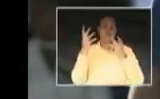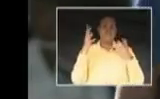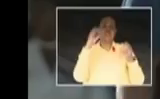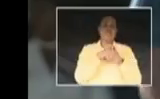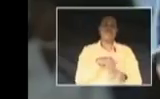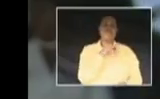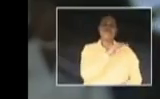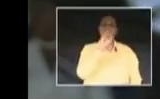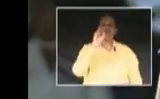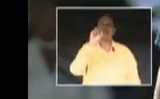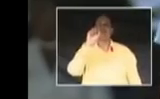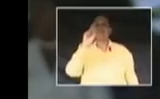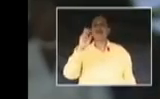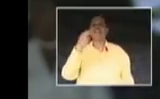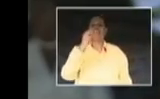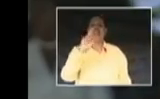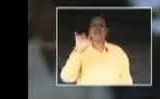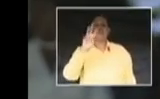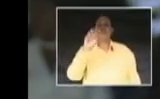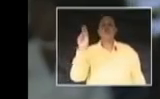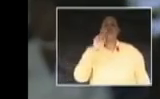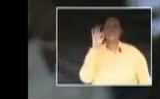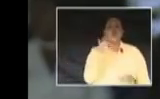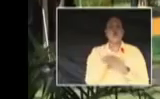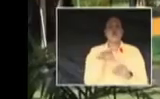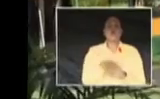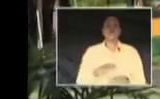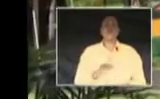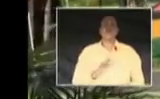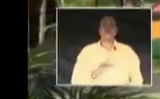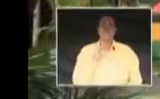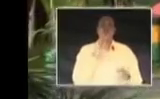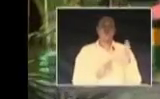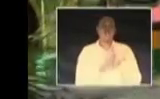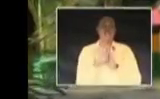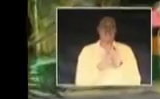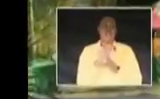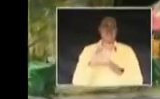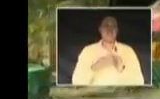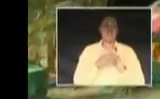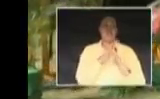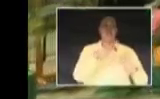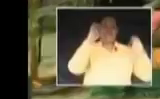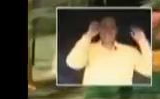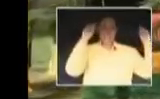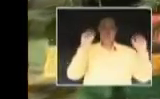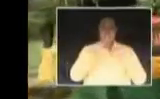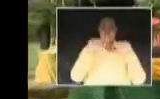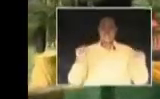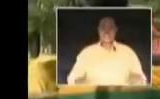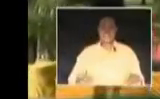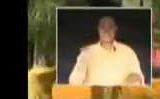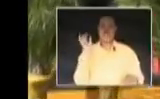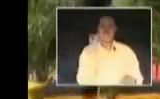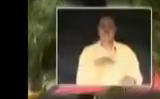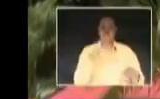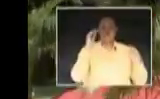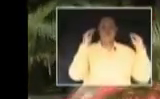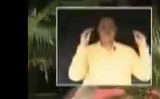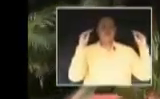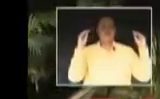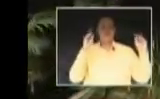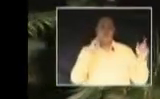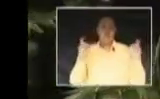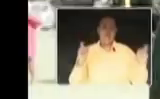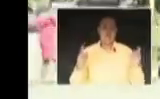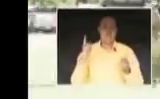Mrs. Maxine Henry Wilson has contributed significantly to the development of Jamaica's education system as an educator,